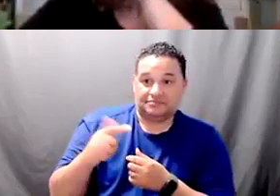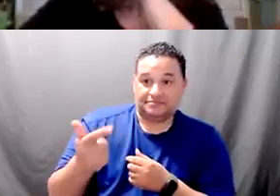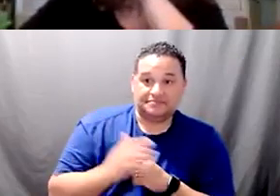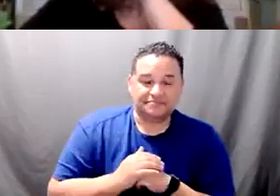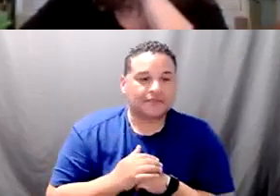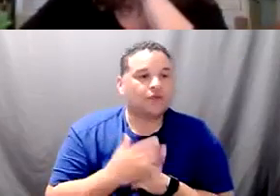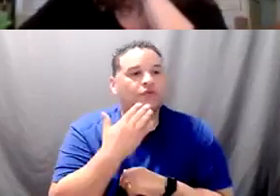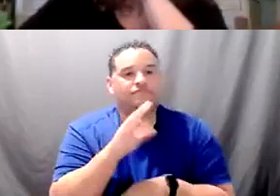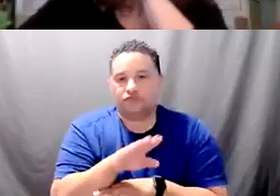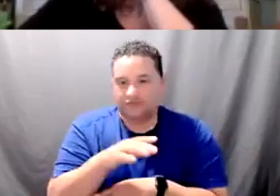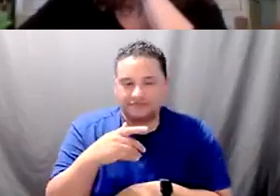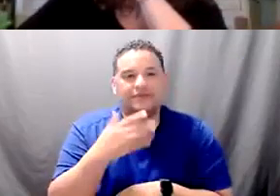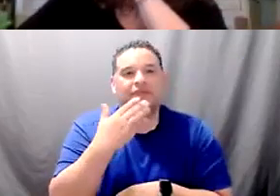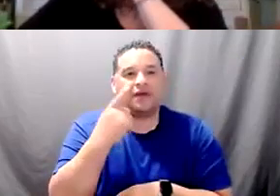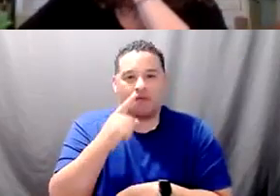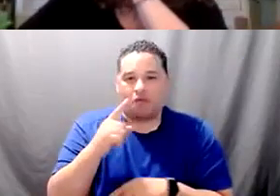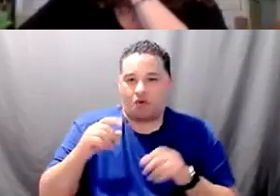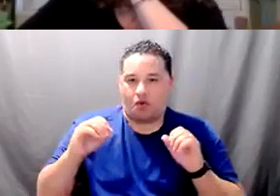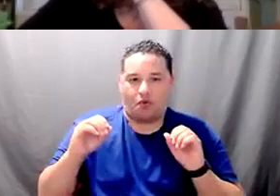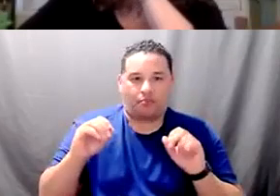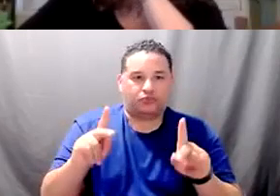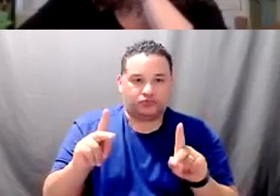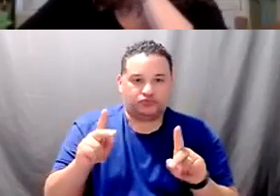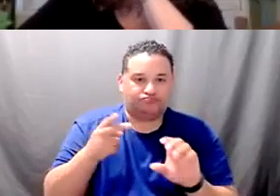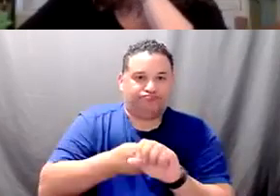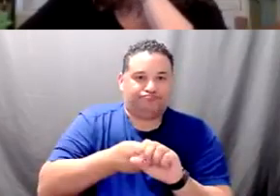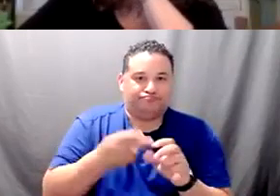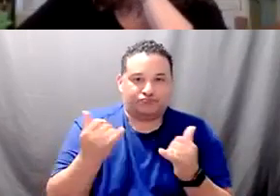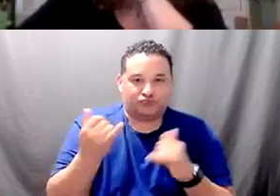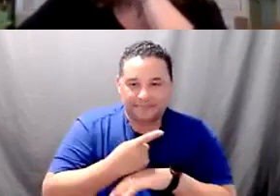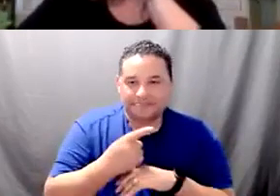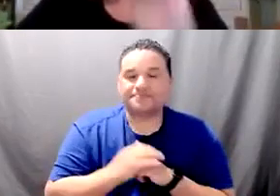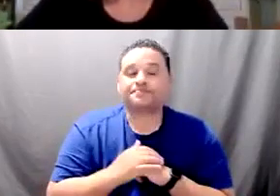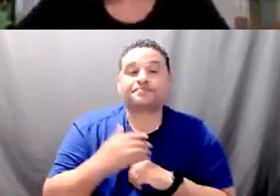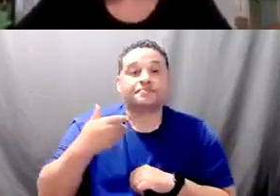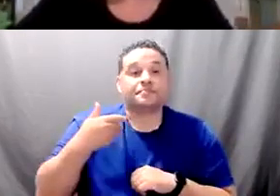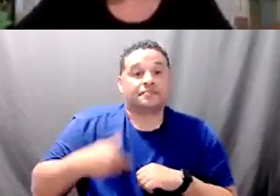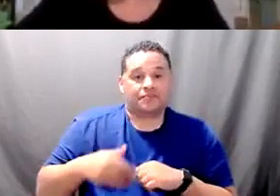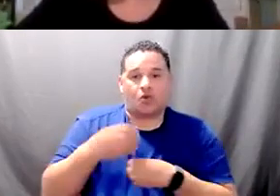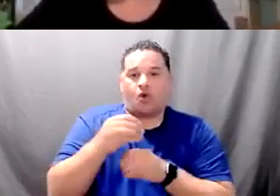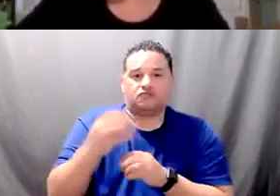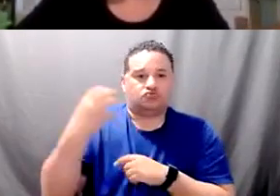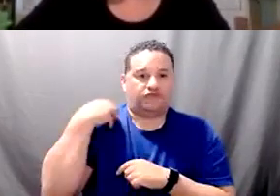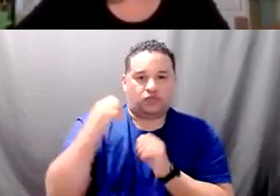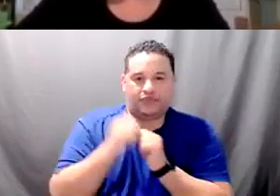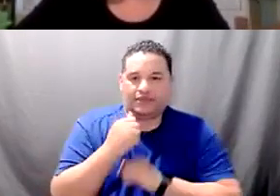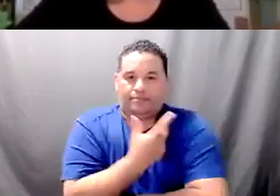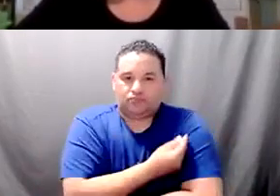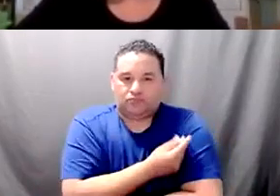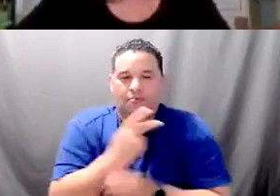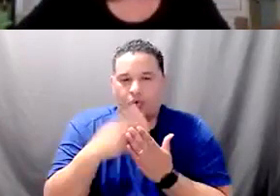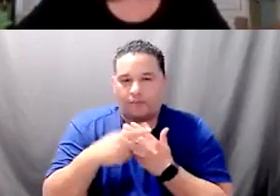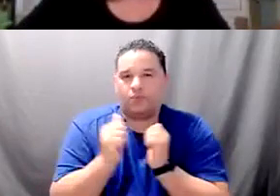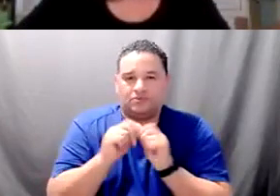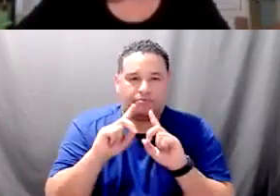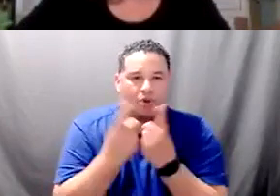Good afternoon, and thank you for the opportunity to join you today. I'm the office chief with the immunization program with the Department